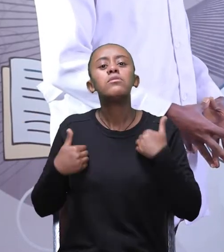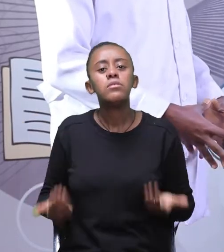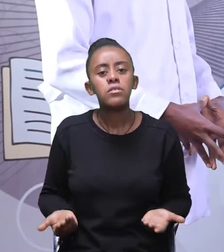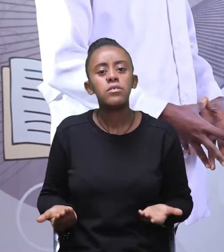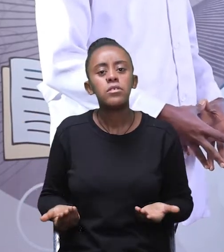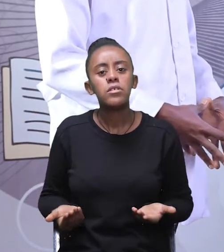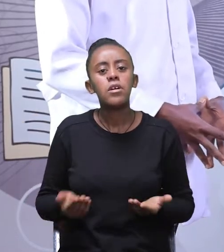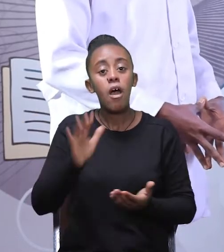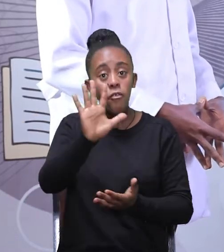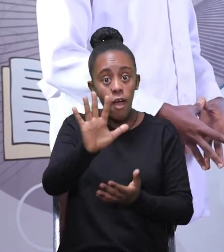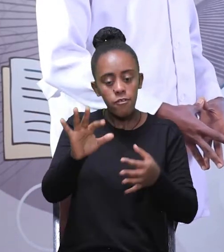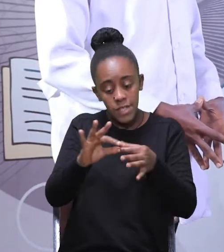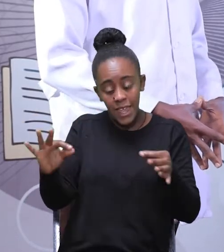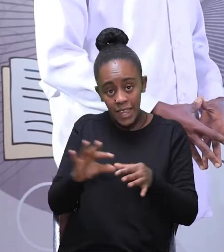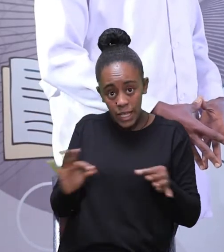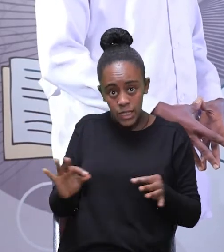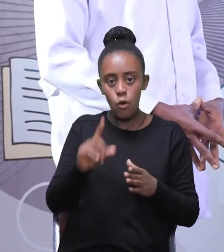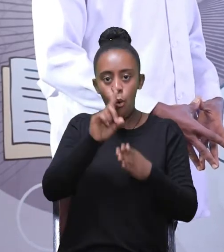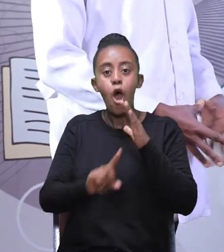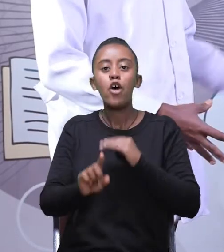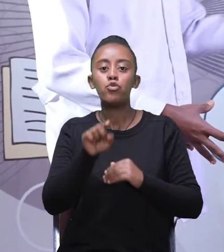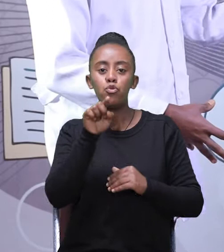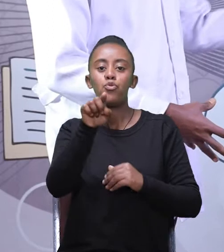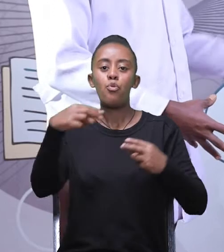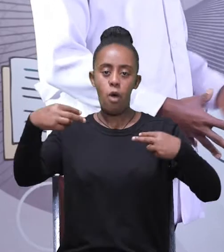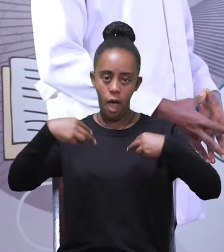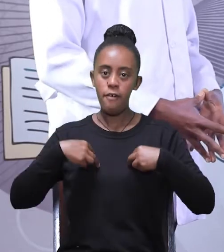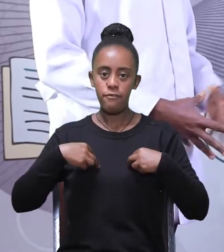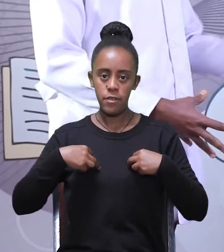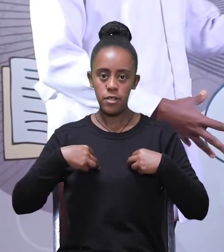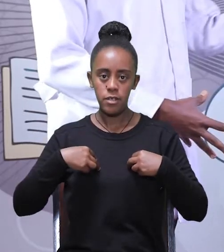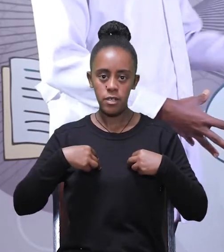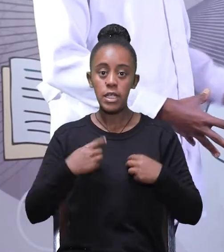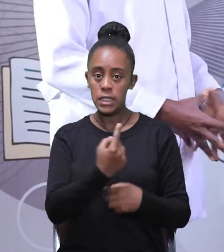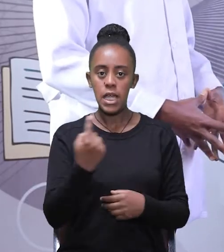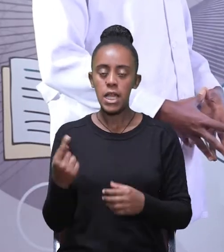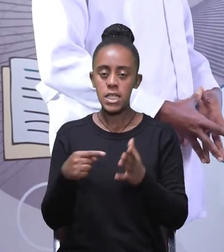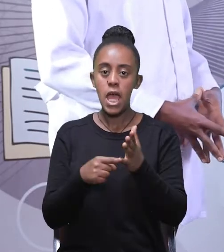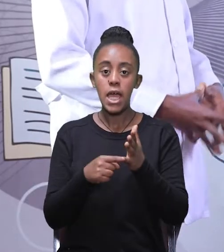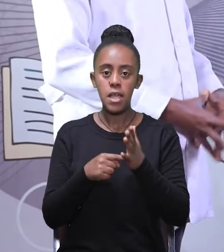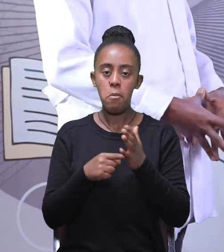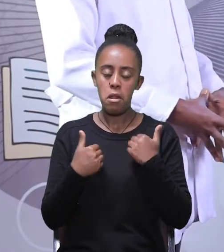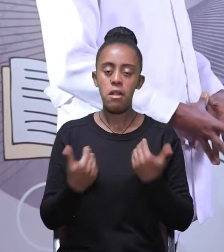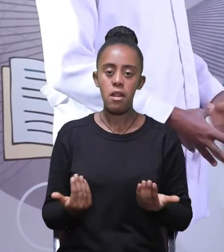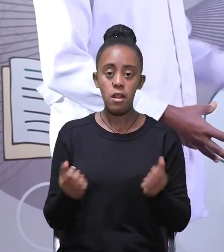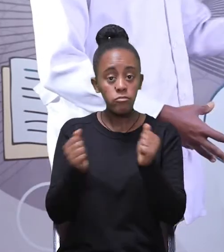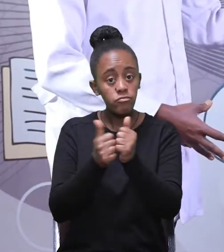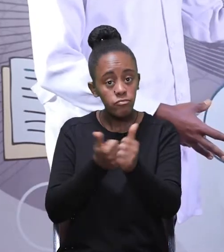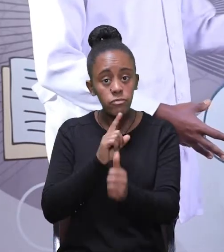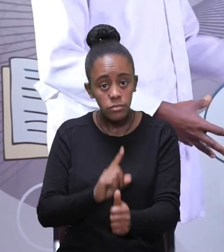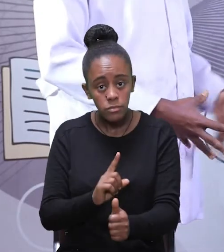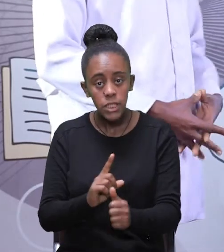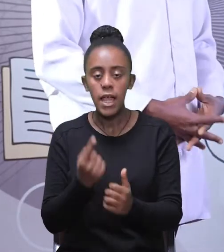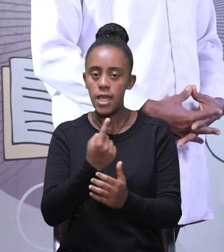5 sentences about what you have. Let us see the example. There is example here. Students, are you with me? There